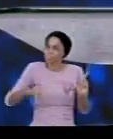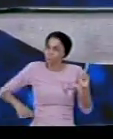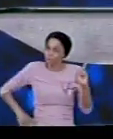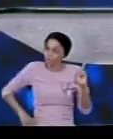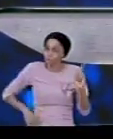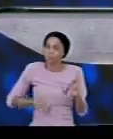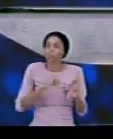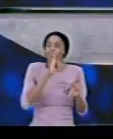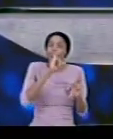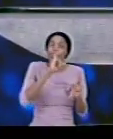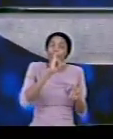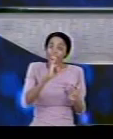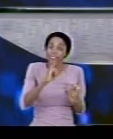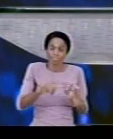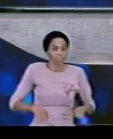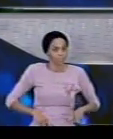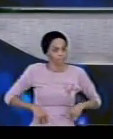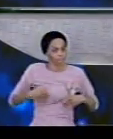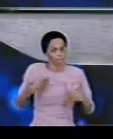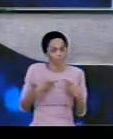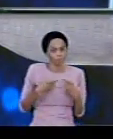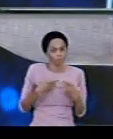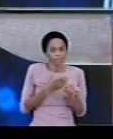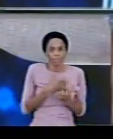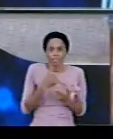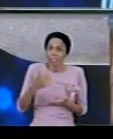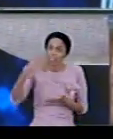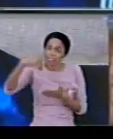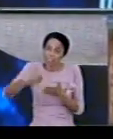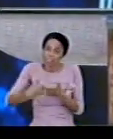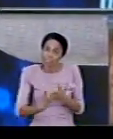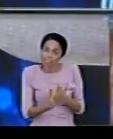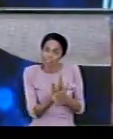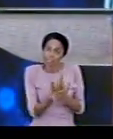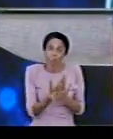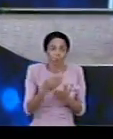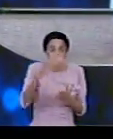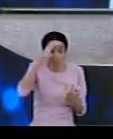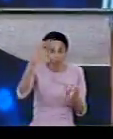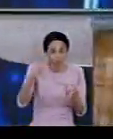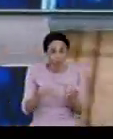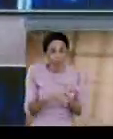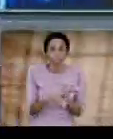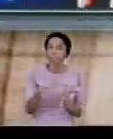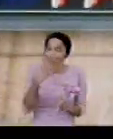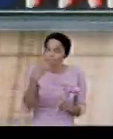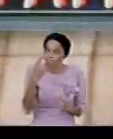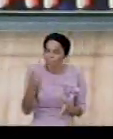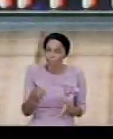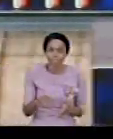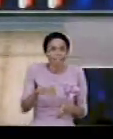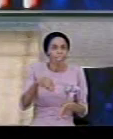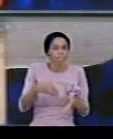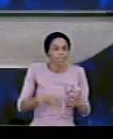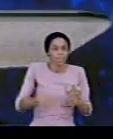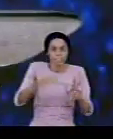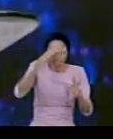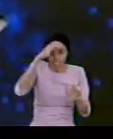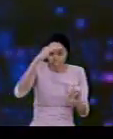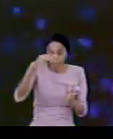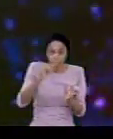still alive. And in the new covenant, it says, let him that